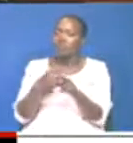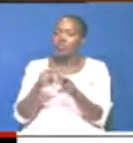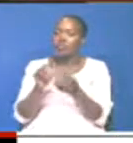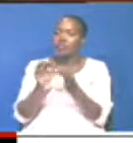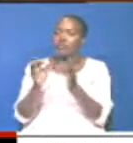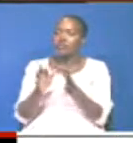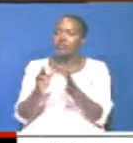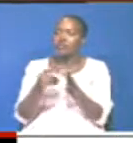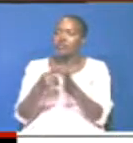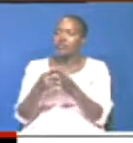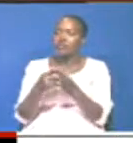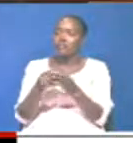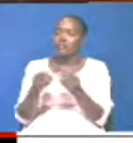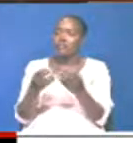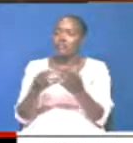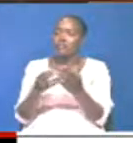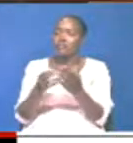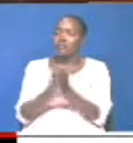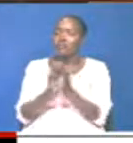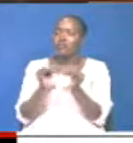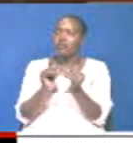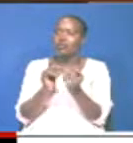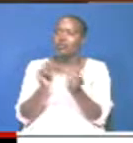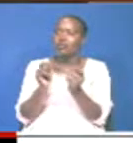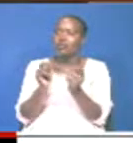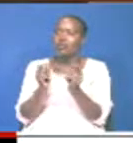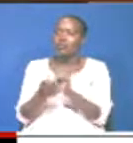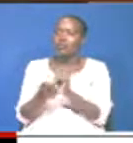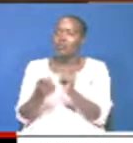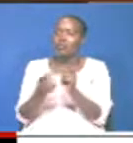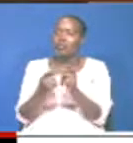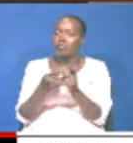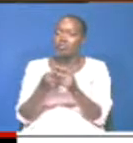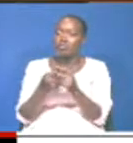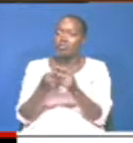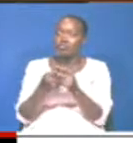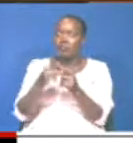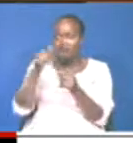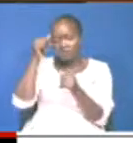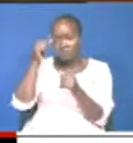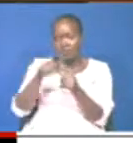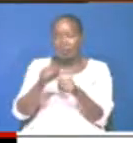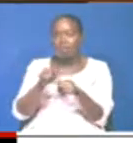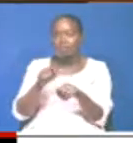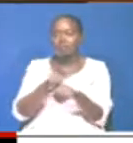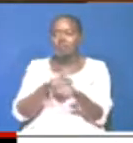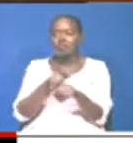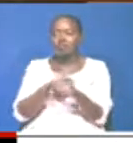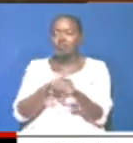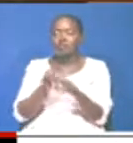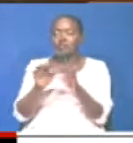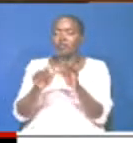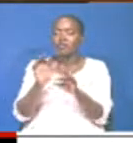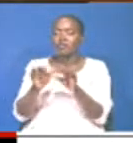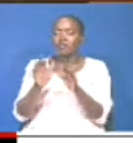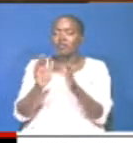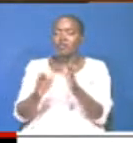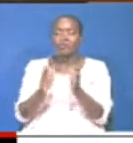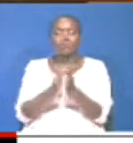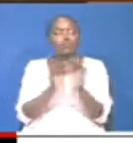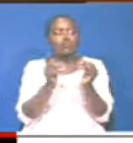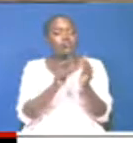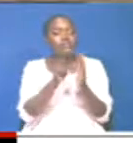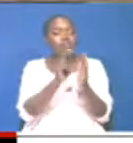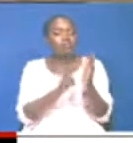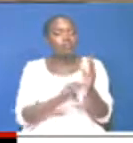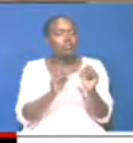actually be given those news to translate. And voila, and you remember that is the time we were using typewriters. As a newsreader, there is something you put on